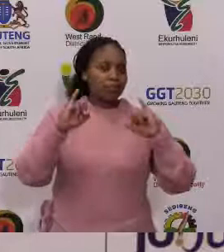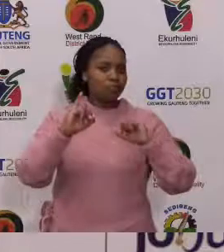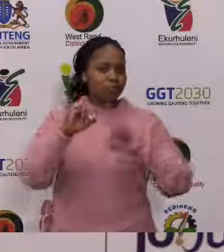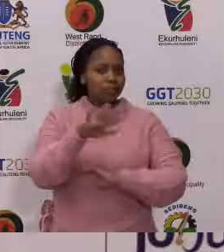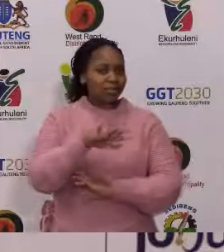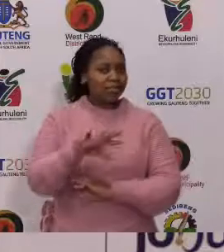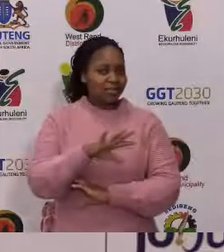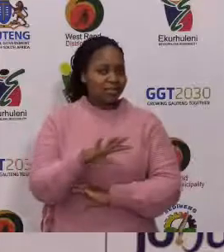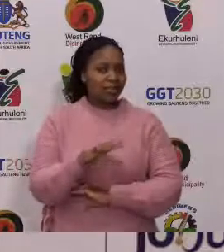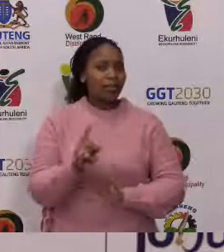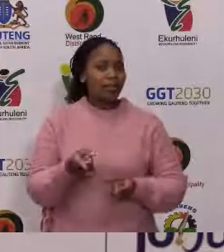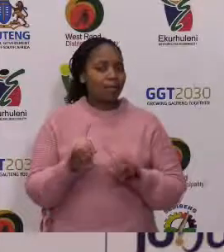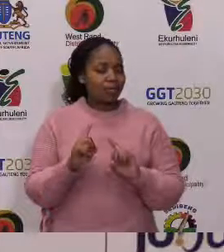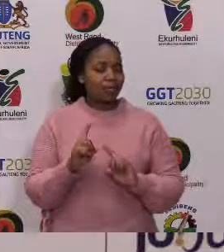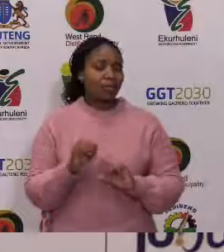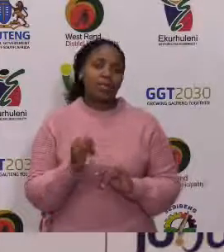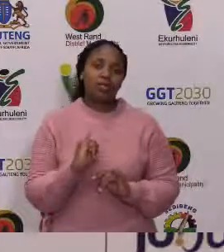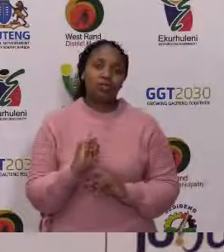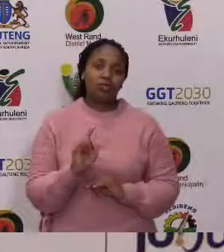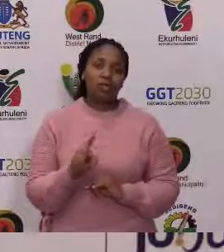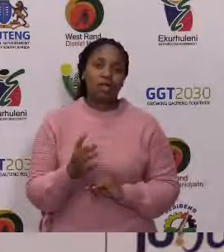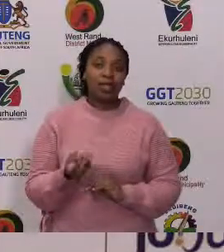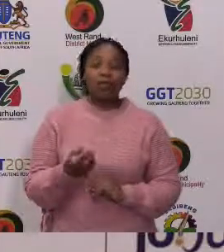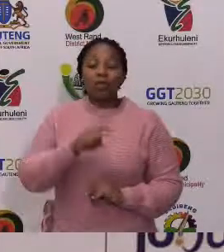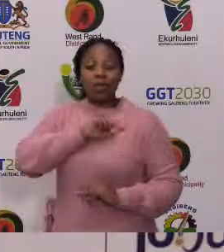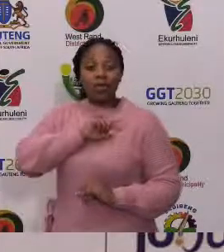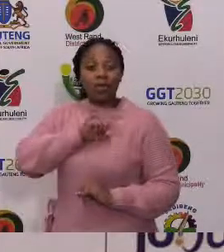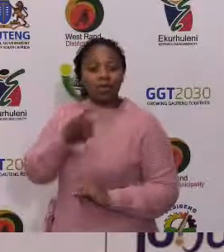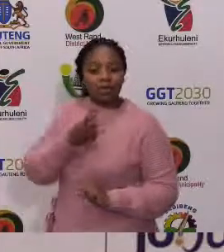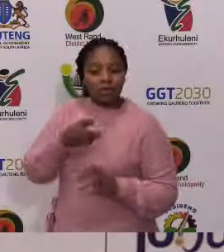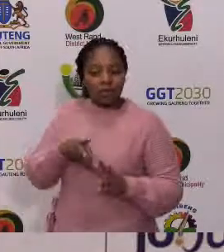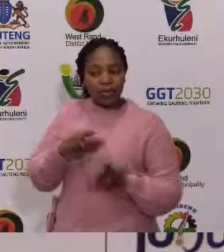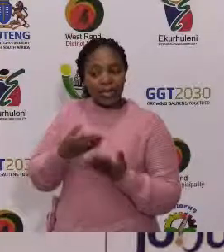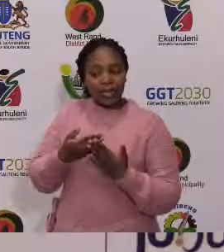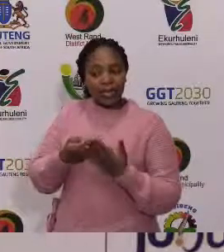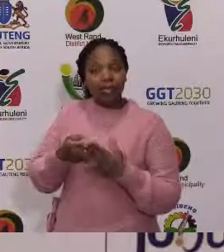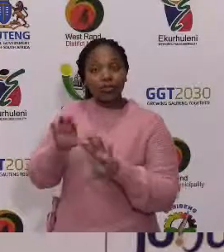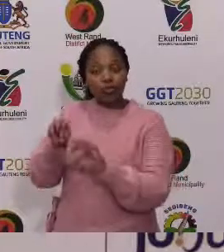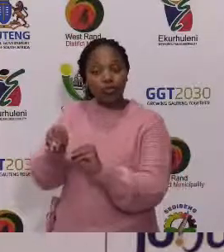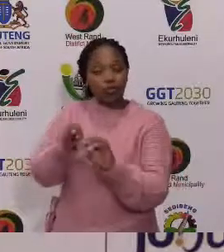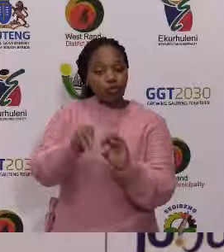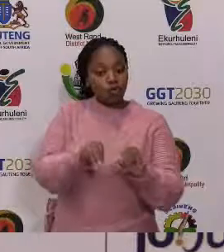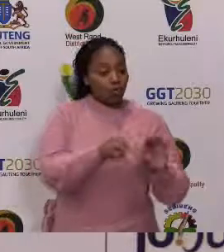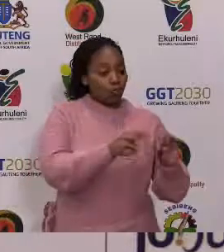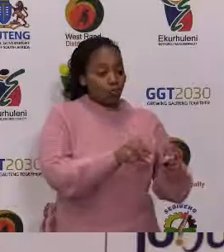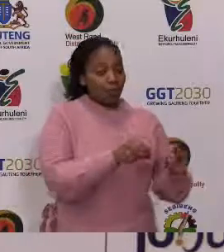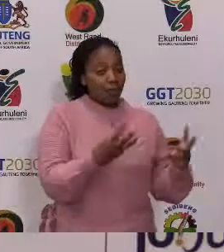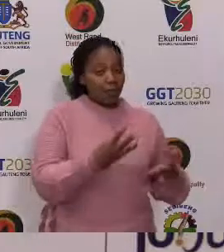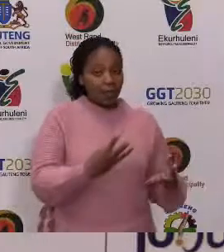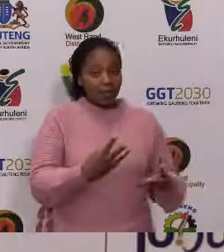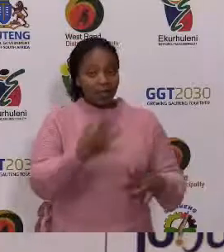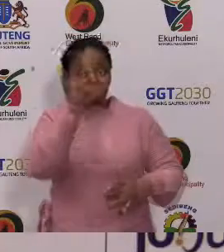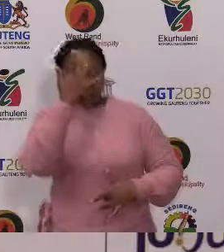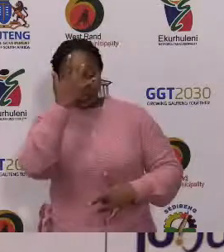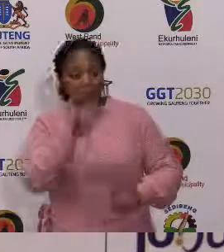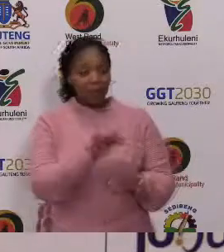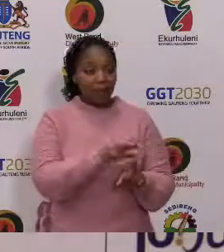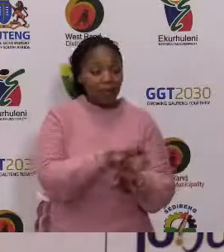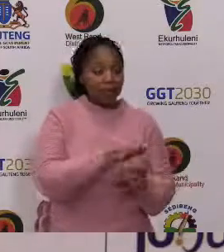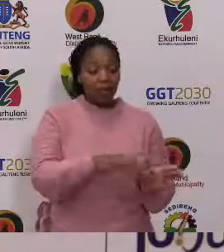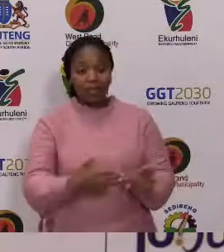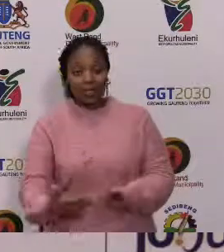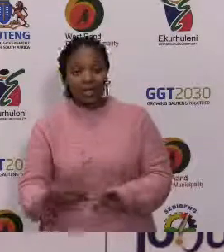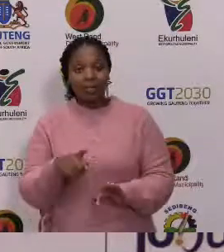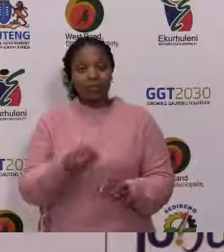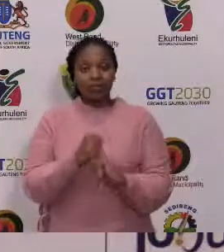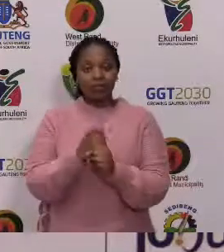tracking and tracing teams more effectively, because the only way to put down the fire is to contain it in the areas where